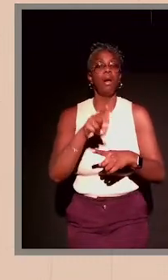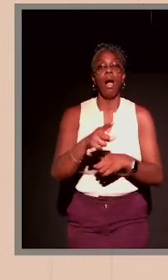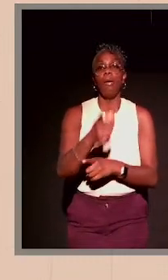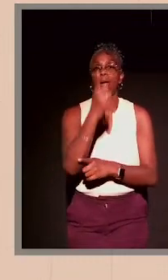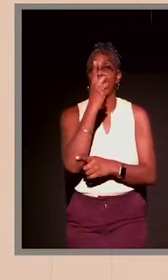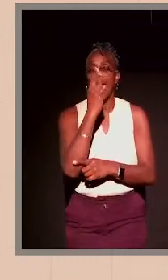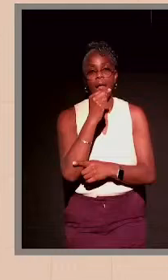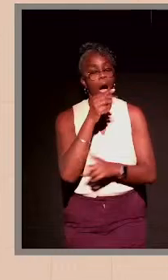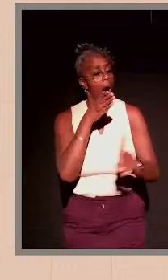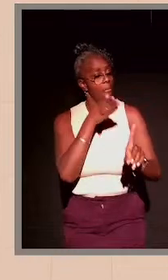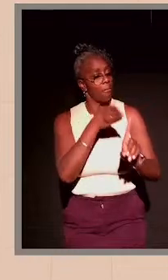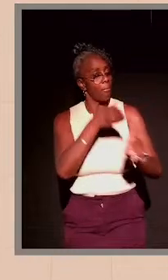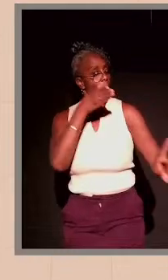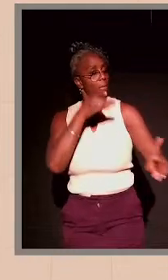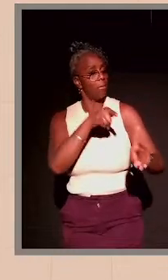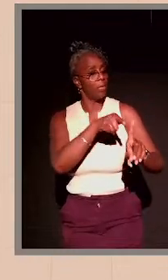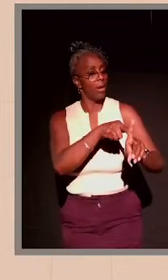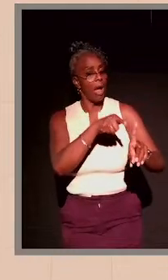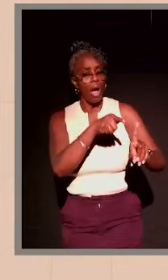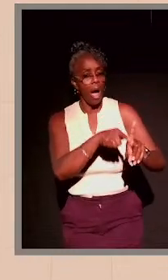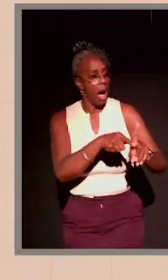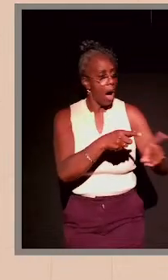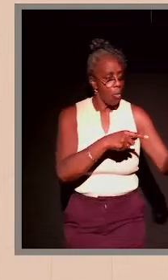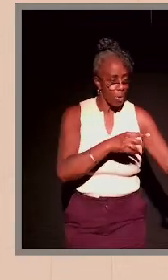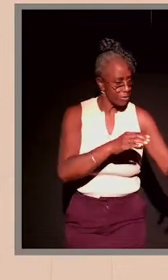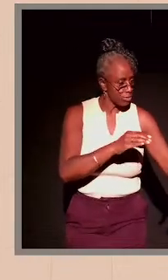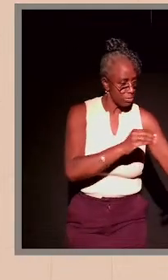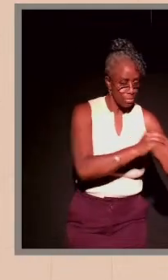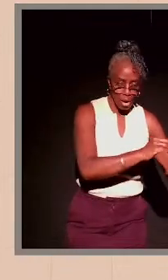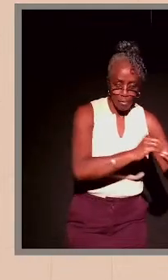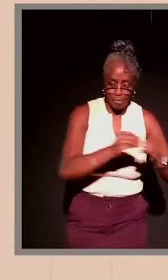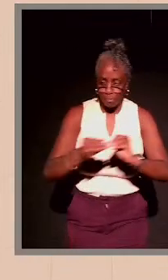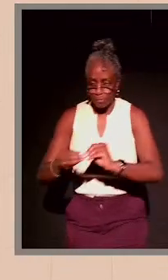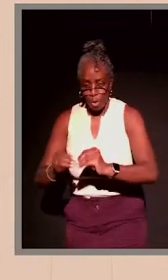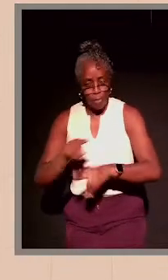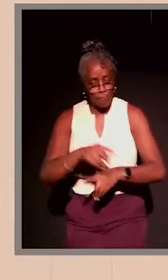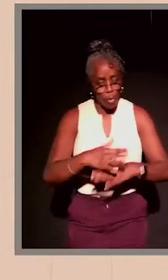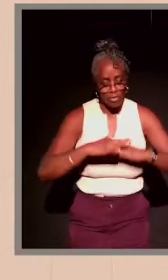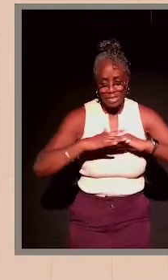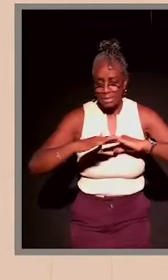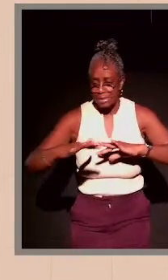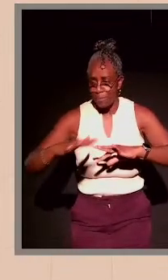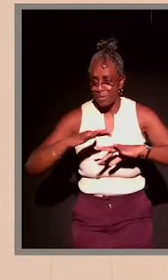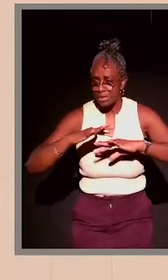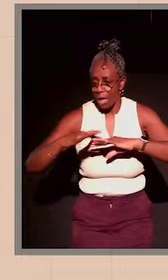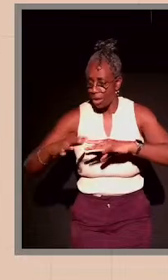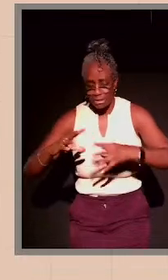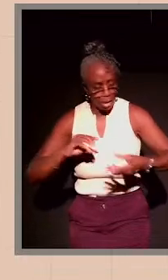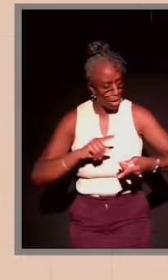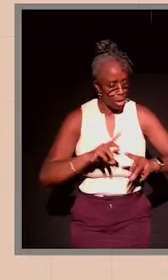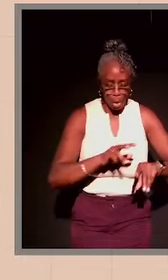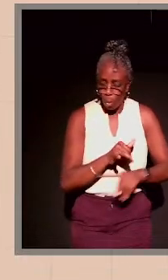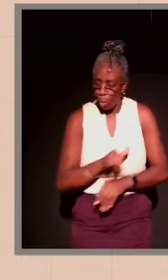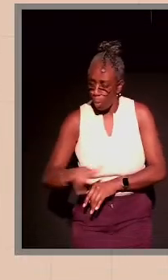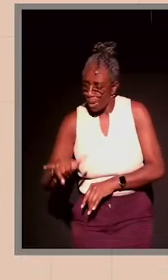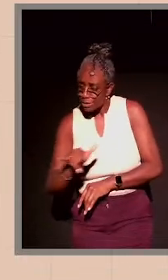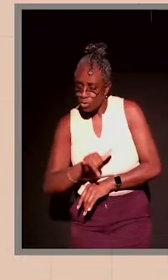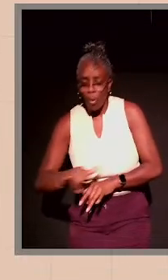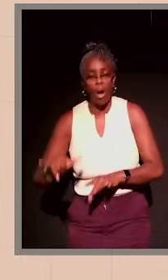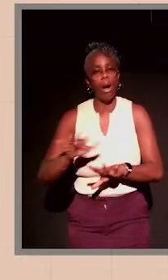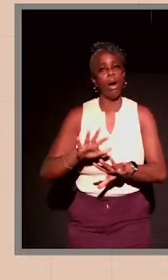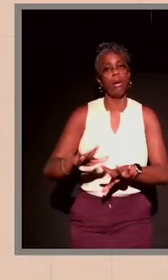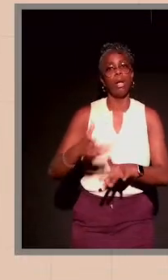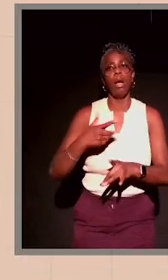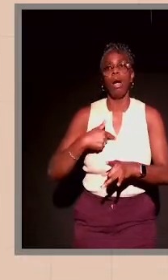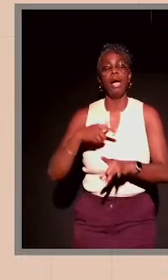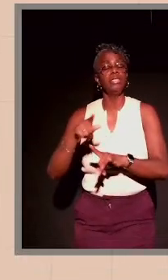to recognize what part of the synthesizer I was dealing with without having, even on those days when my